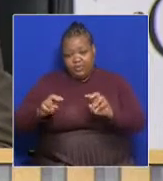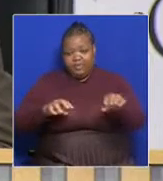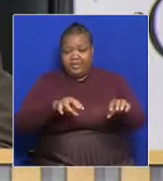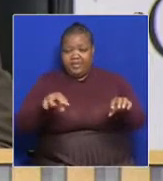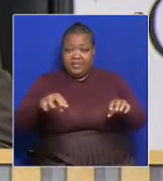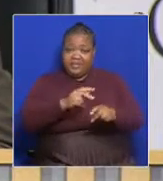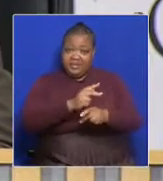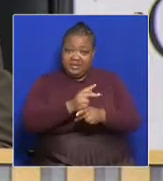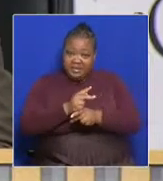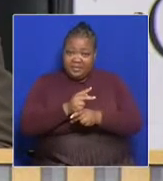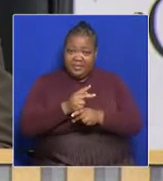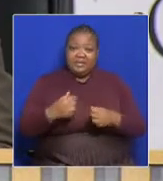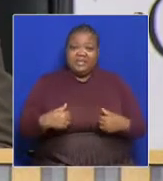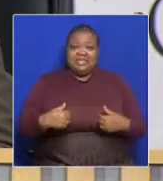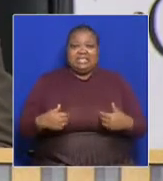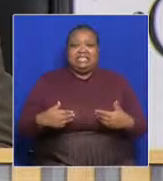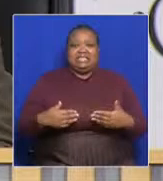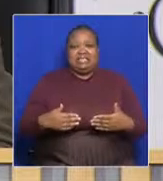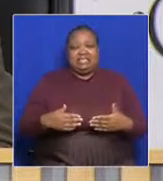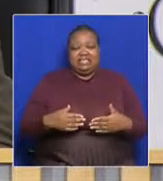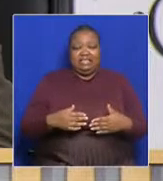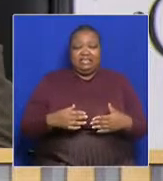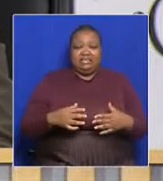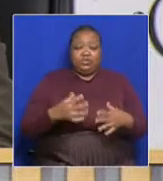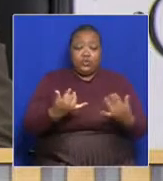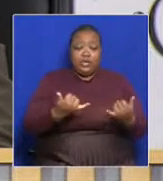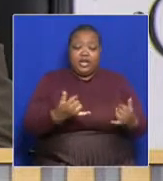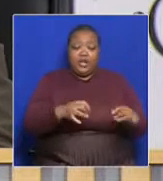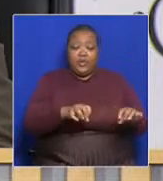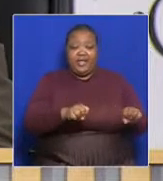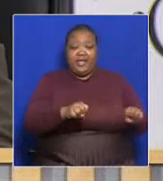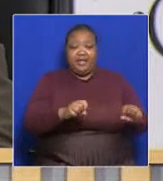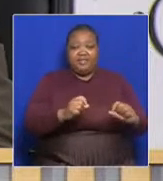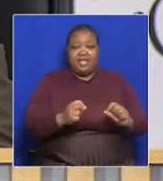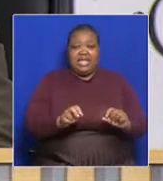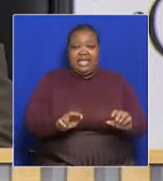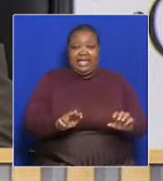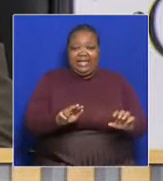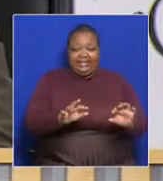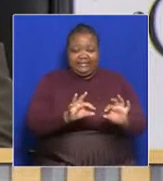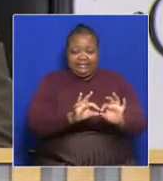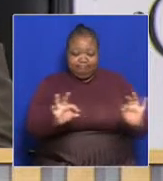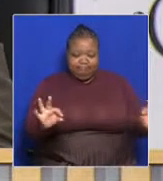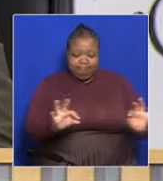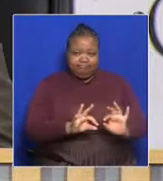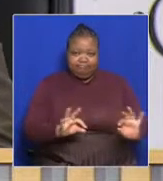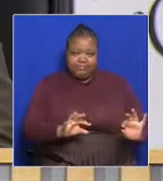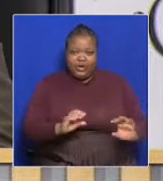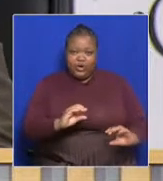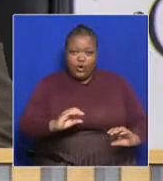copper. The station cannot house it, that big Malvern station. I personally had to